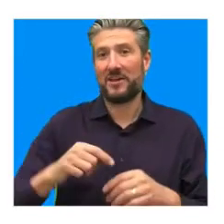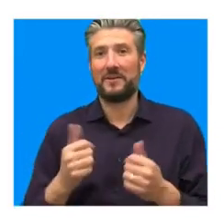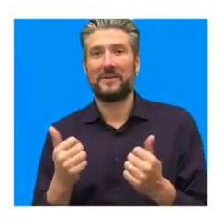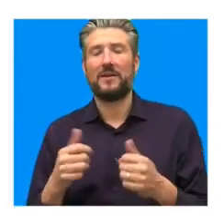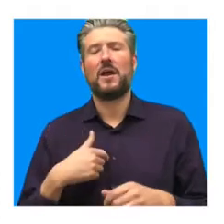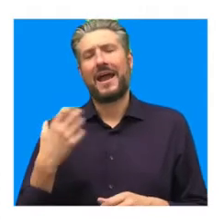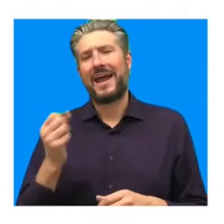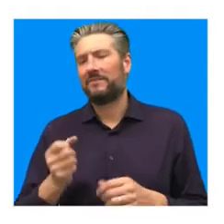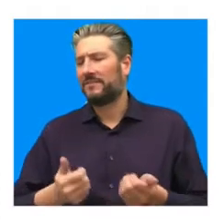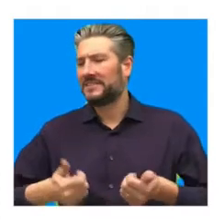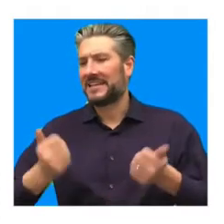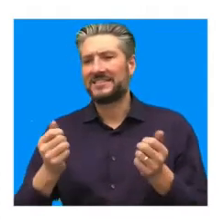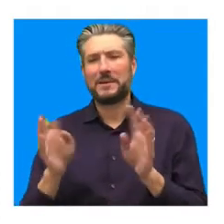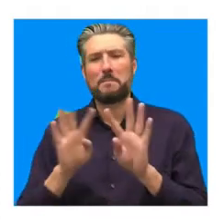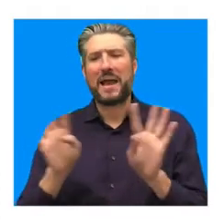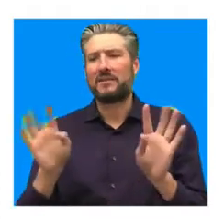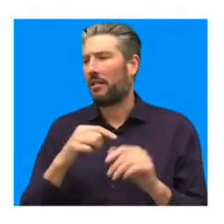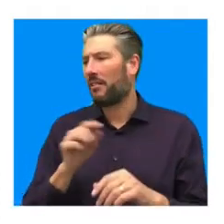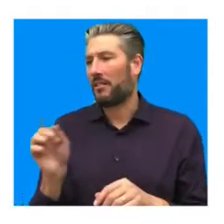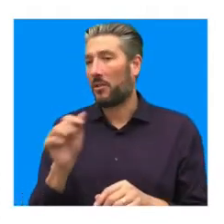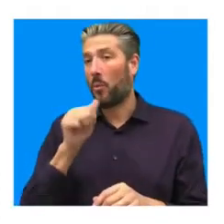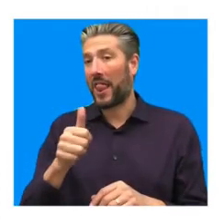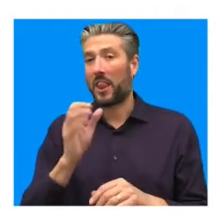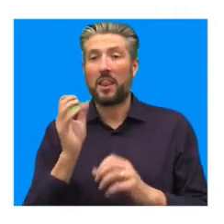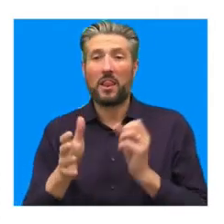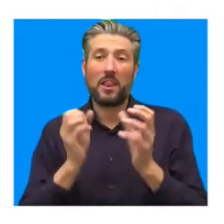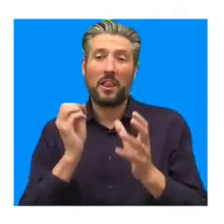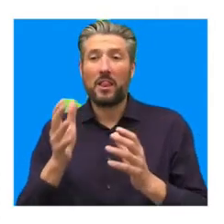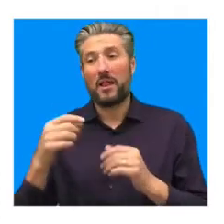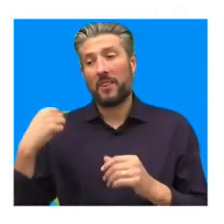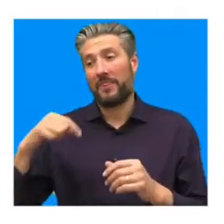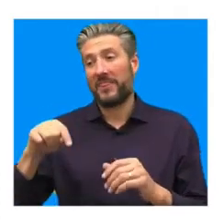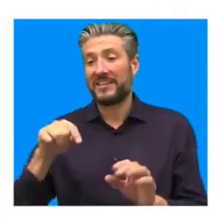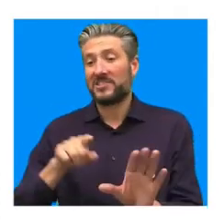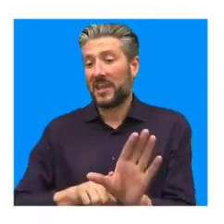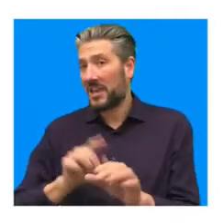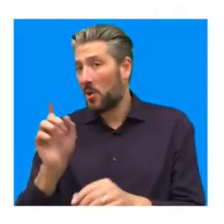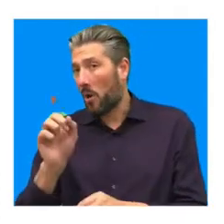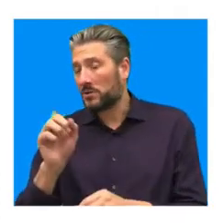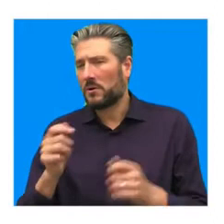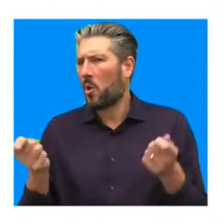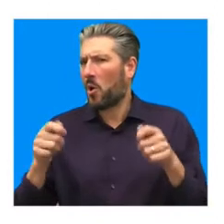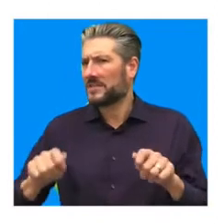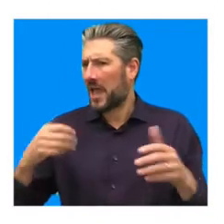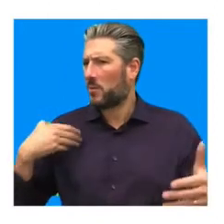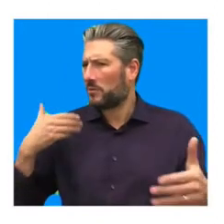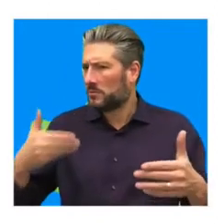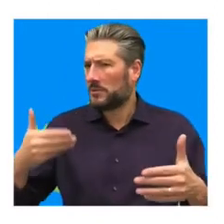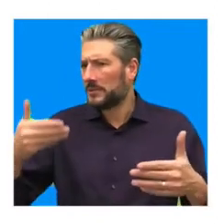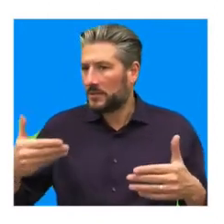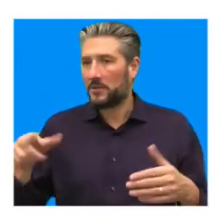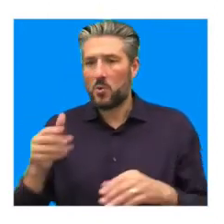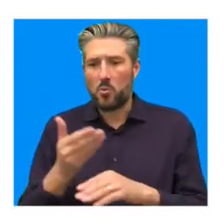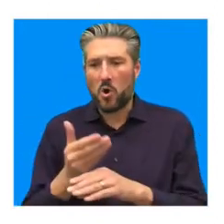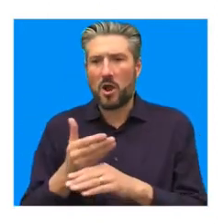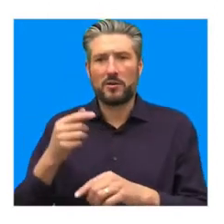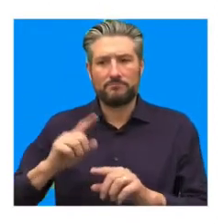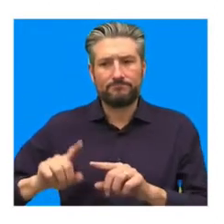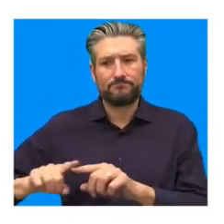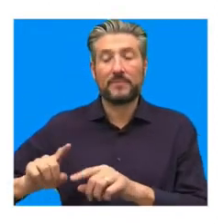will be updating us on what they've done in the past year, especially during the series of lockdowns that we've had this year. But let's start with some very